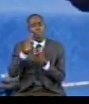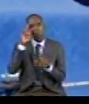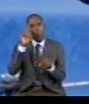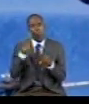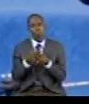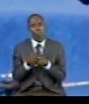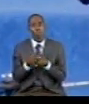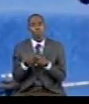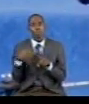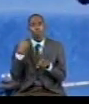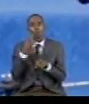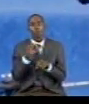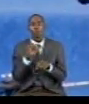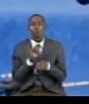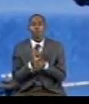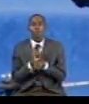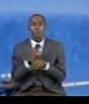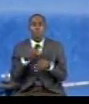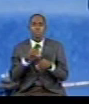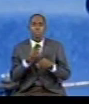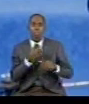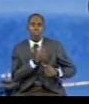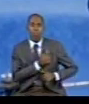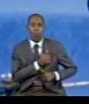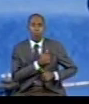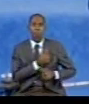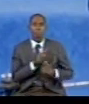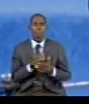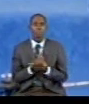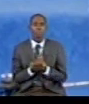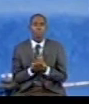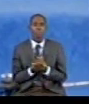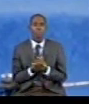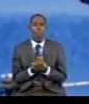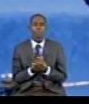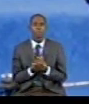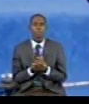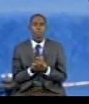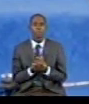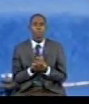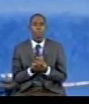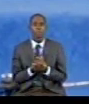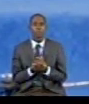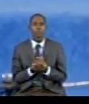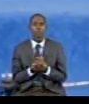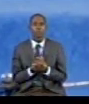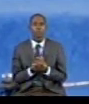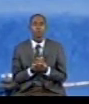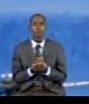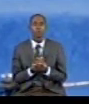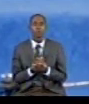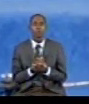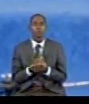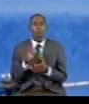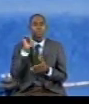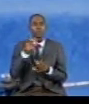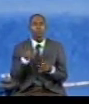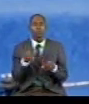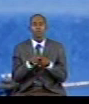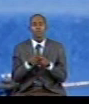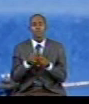Sanami, just retired about 4 weeks, 4 months ago. So he's a medical doctor.